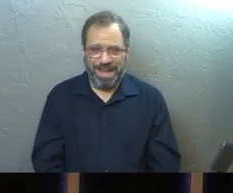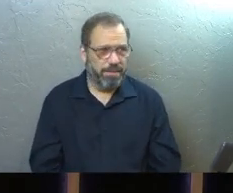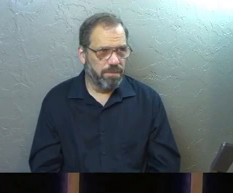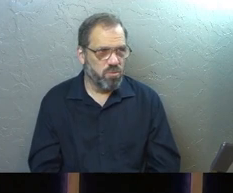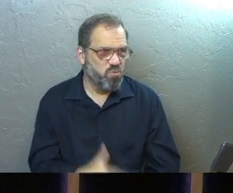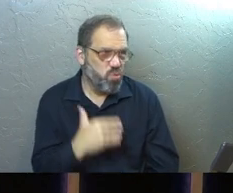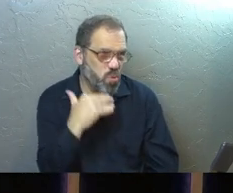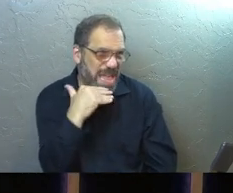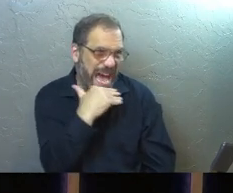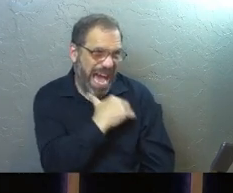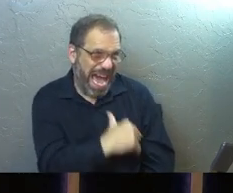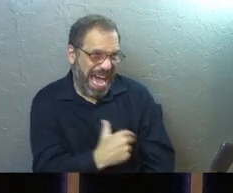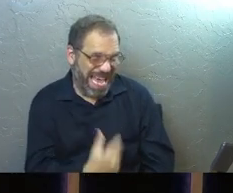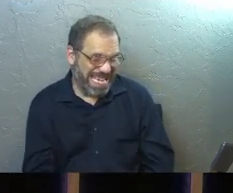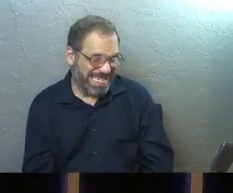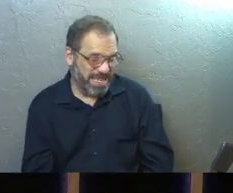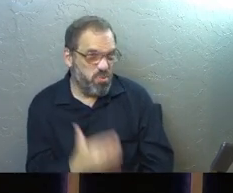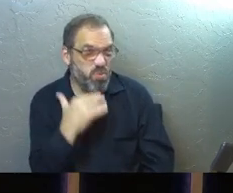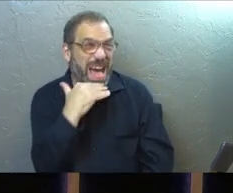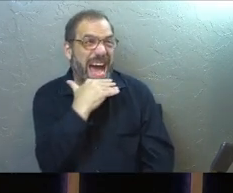You lied.